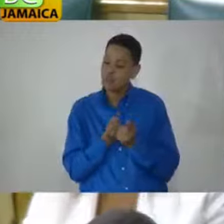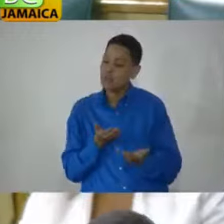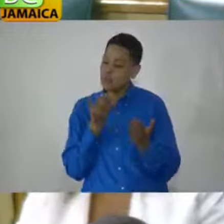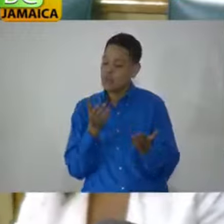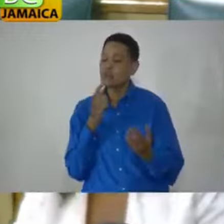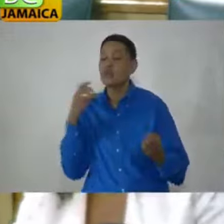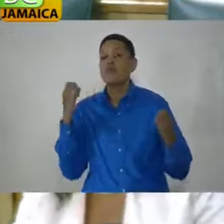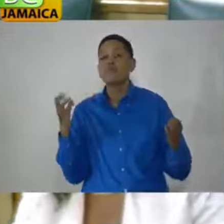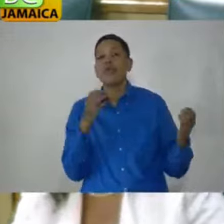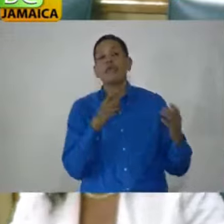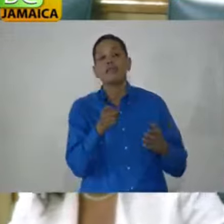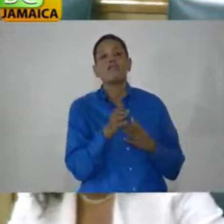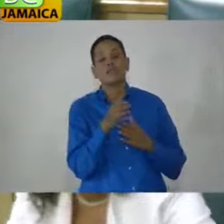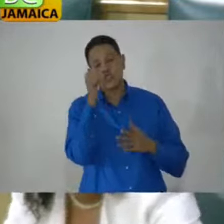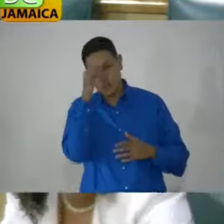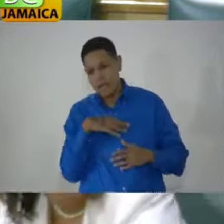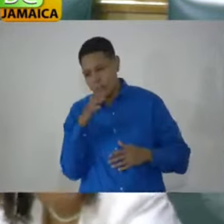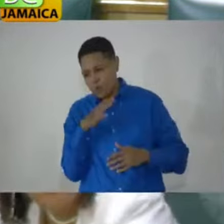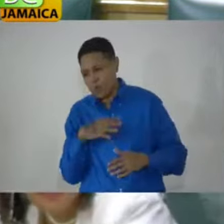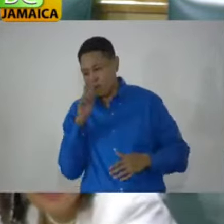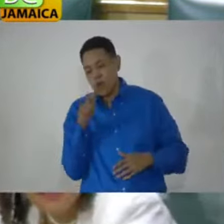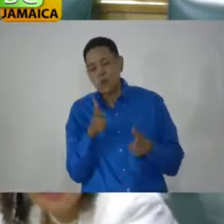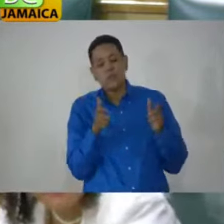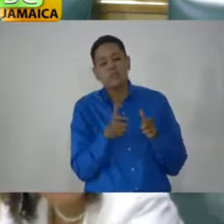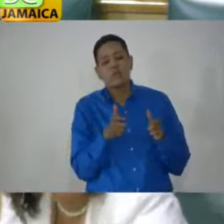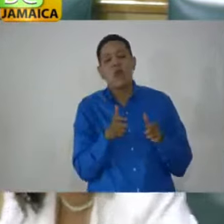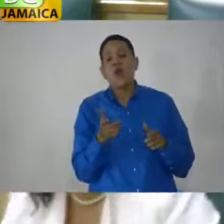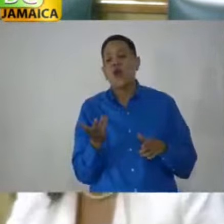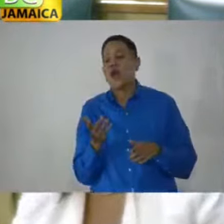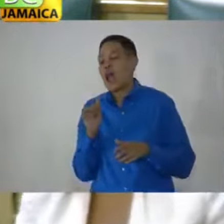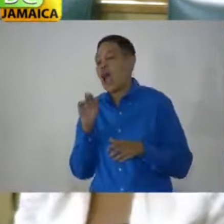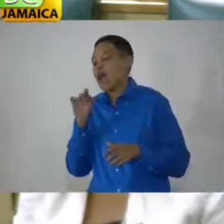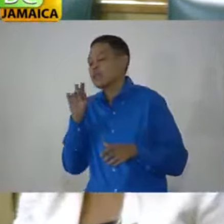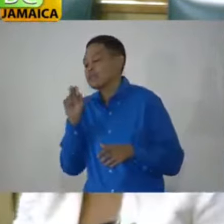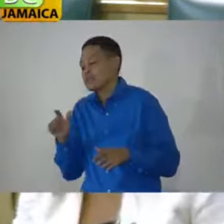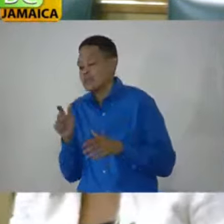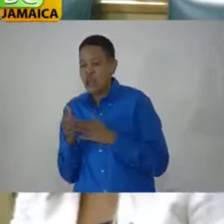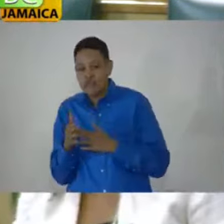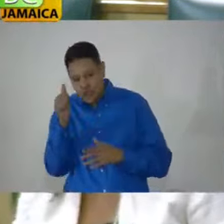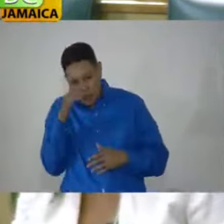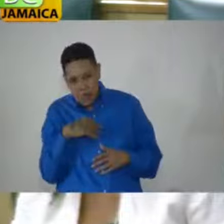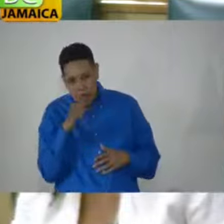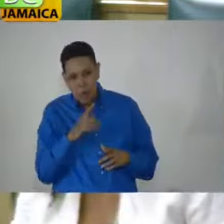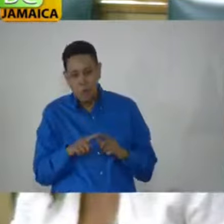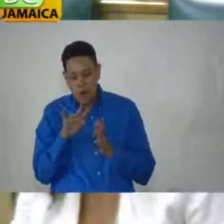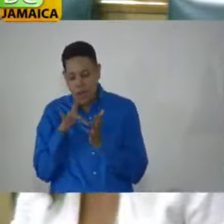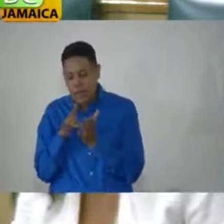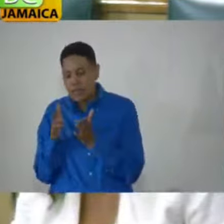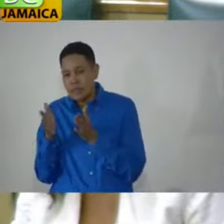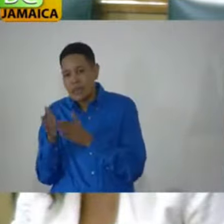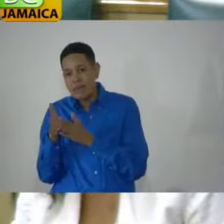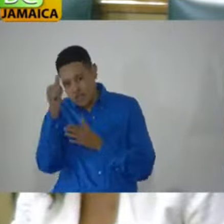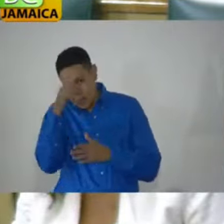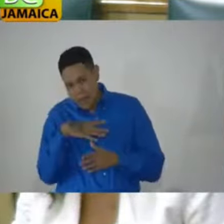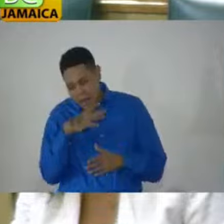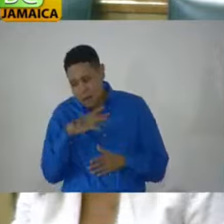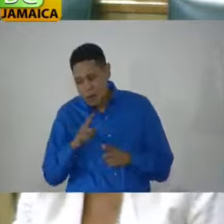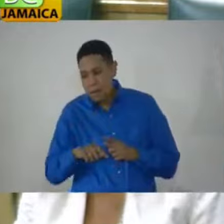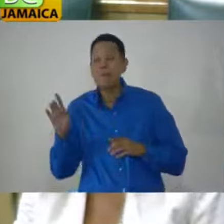to a number of those fishers, not just our small artisanal fishers, but also those intermediate fishers and